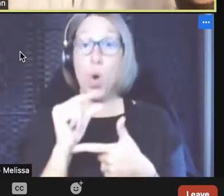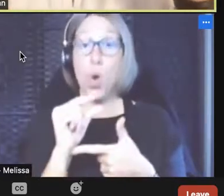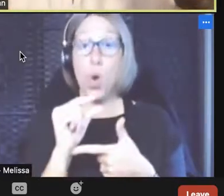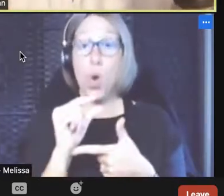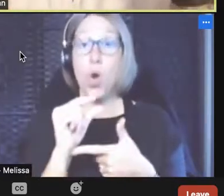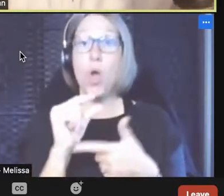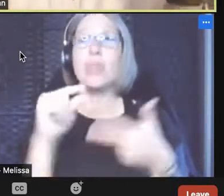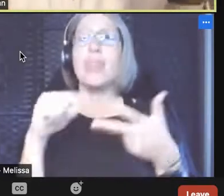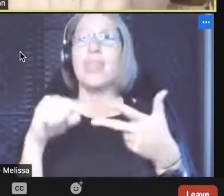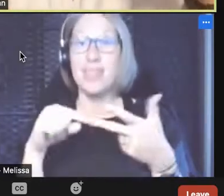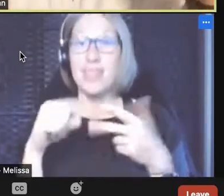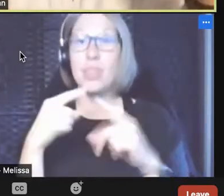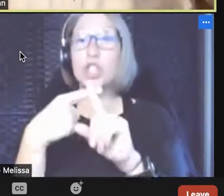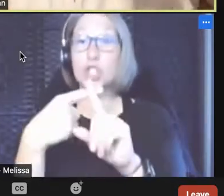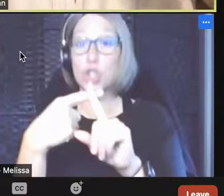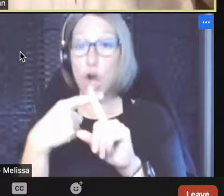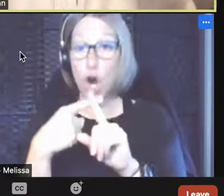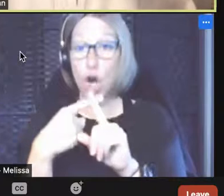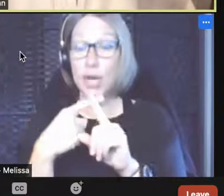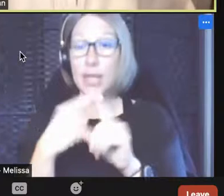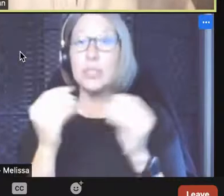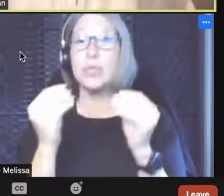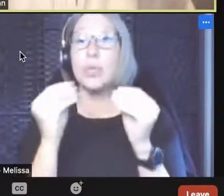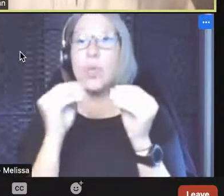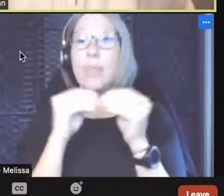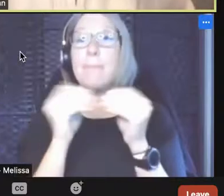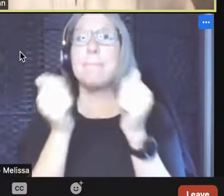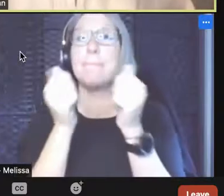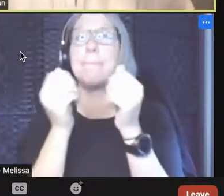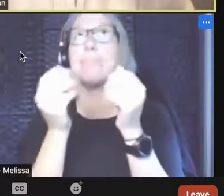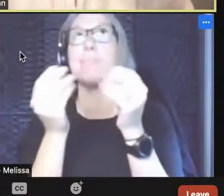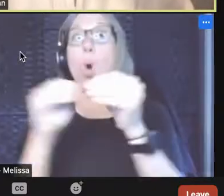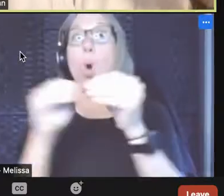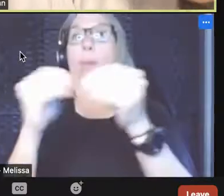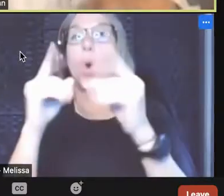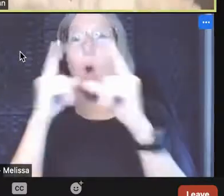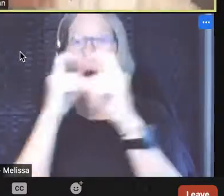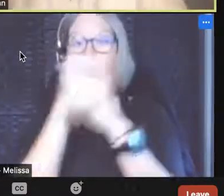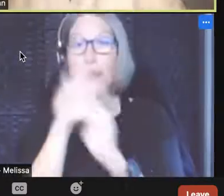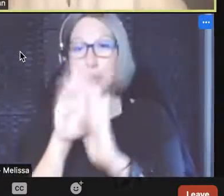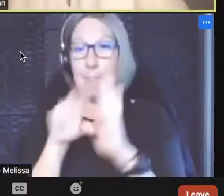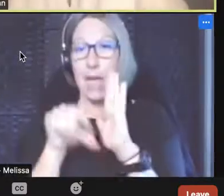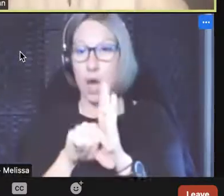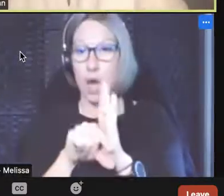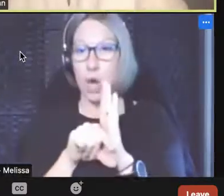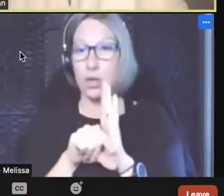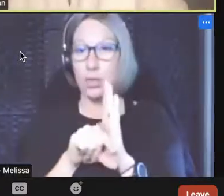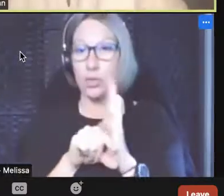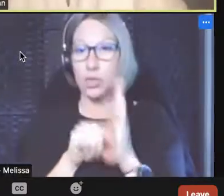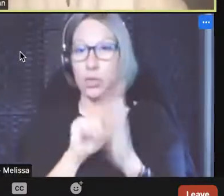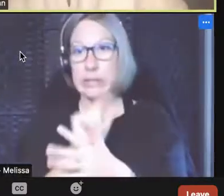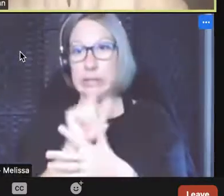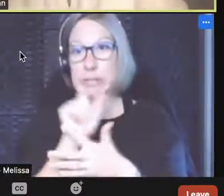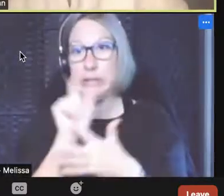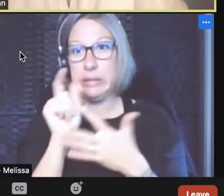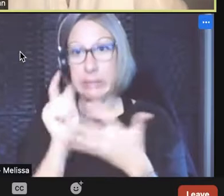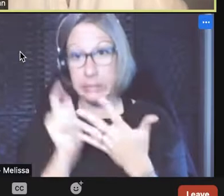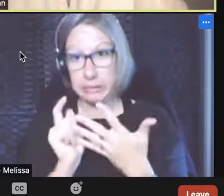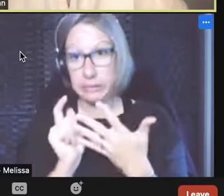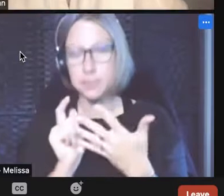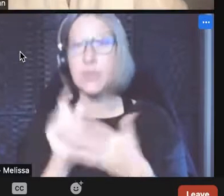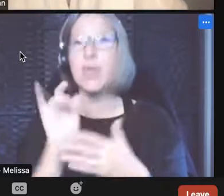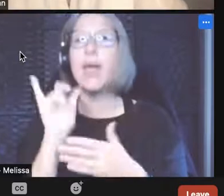that target is placed against more and more of a complex background. And so if a child can